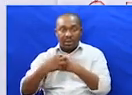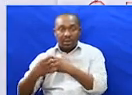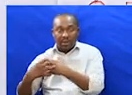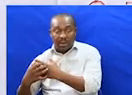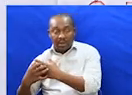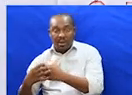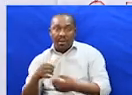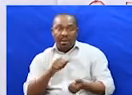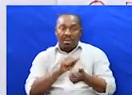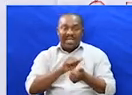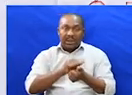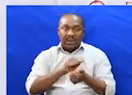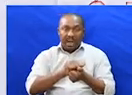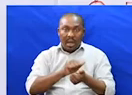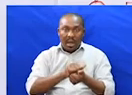materials.